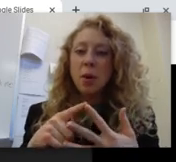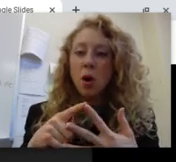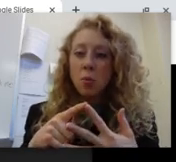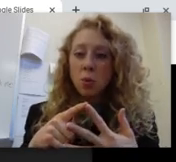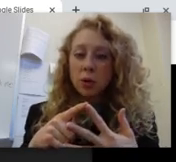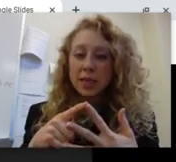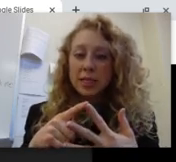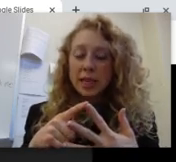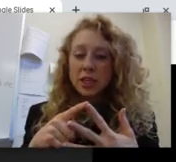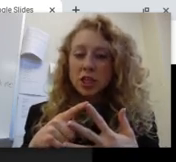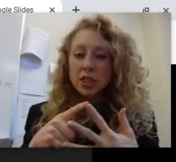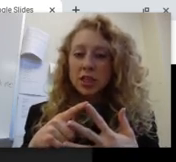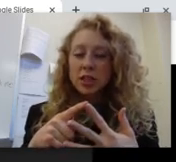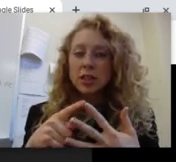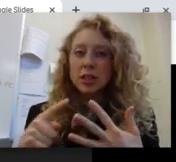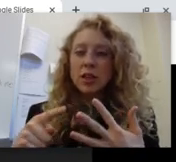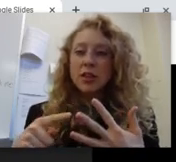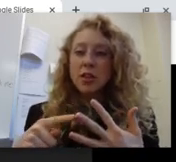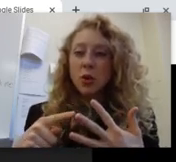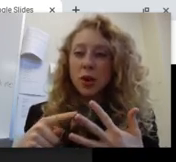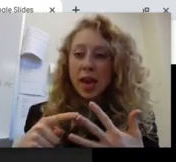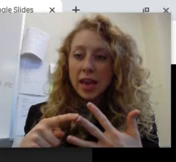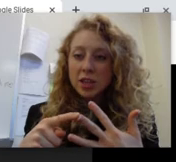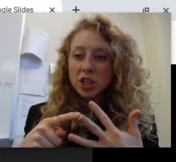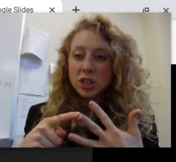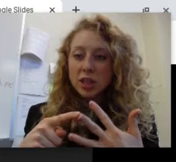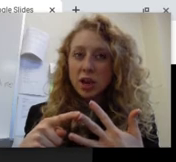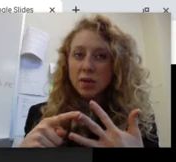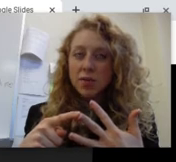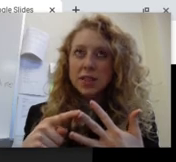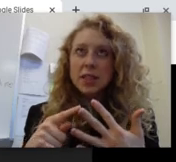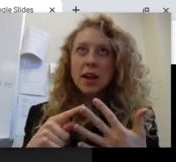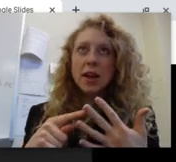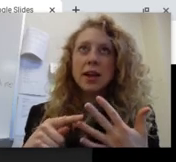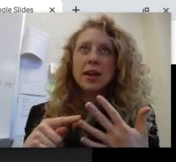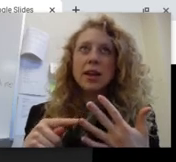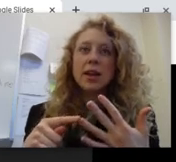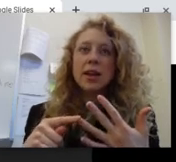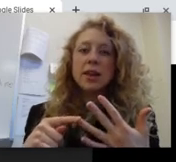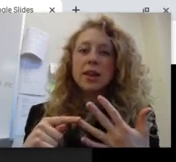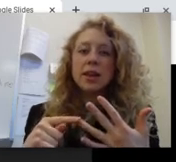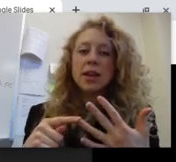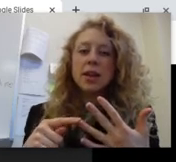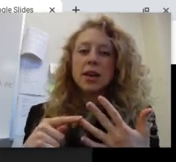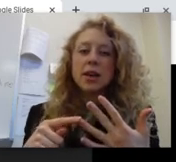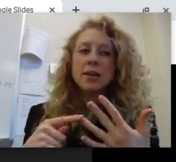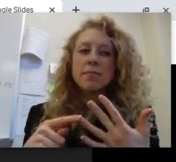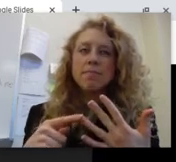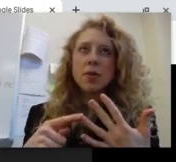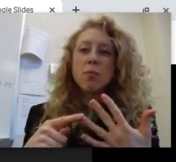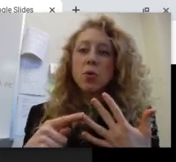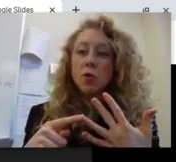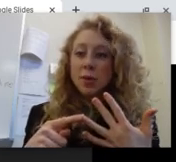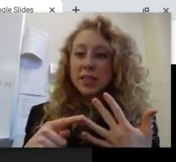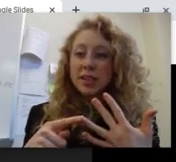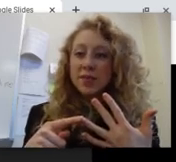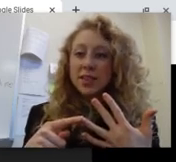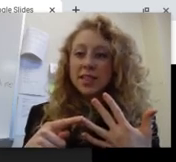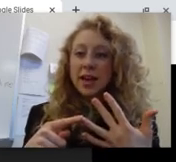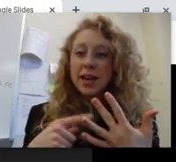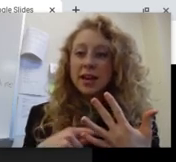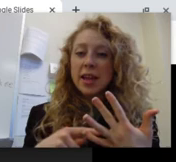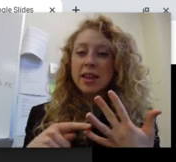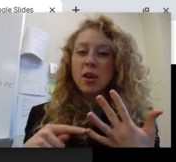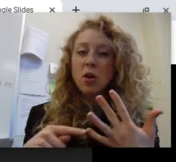the palm orientation, the location of the sign, the movement of